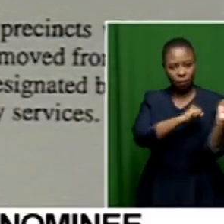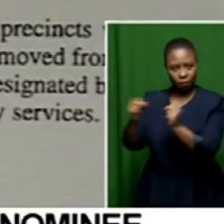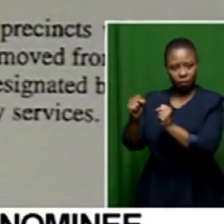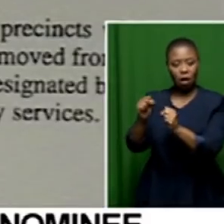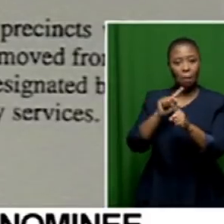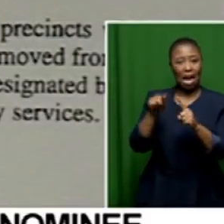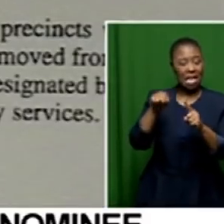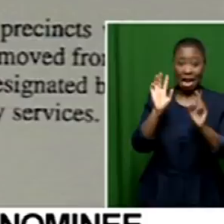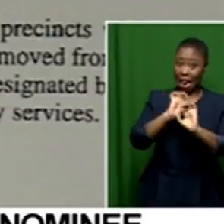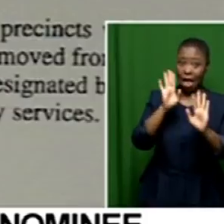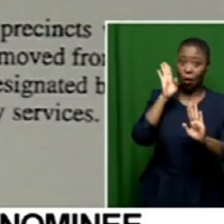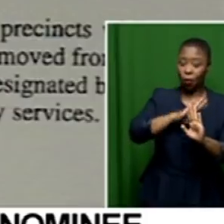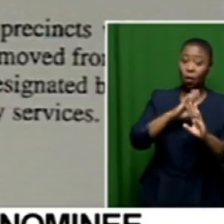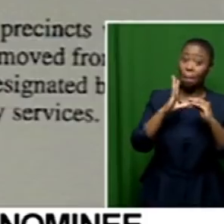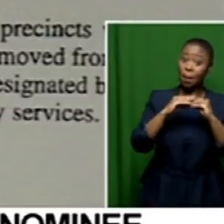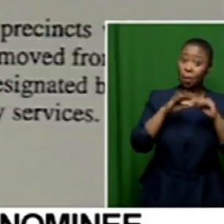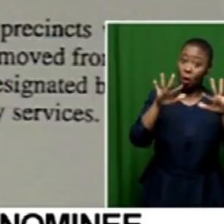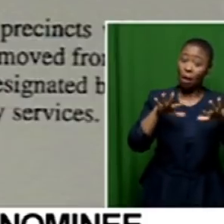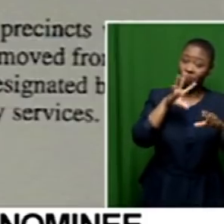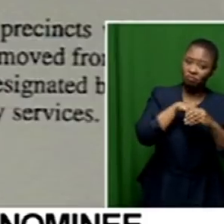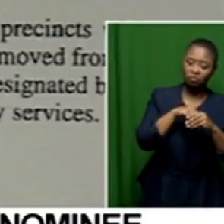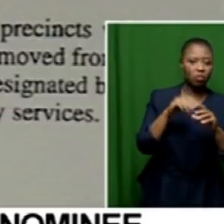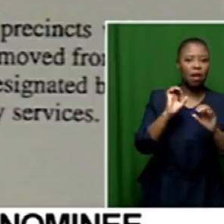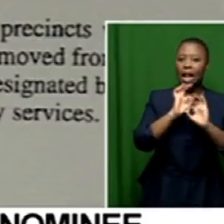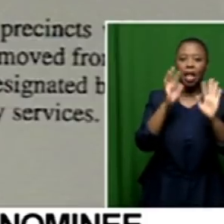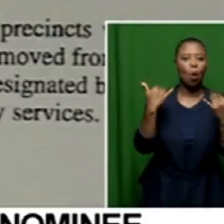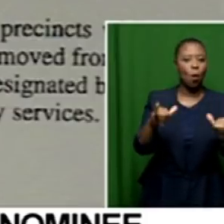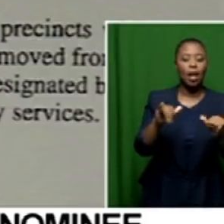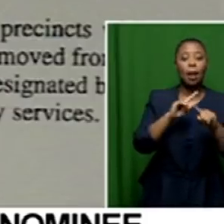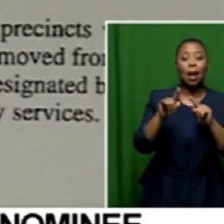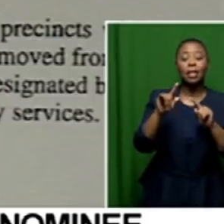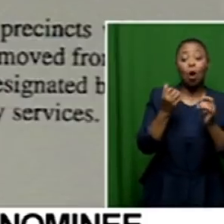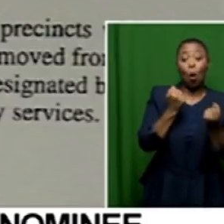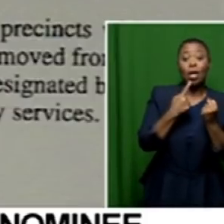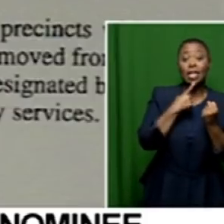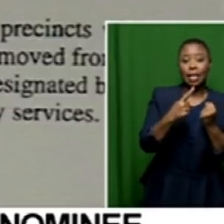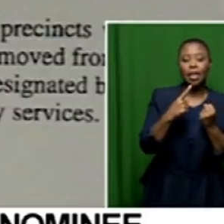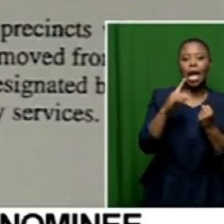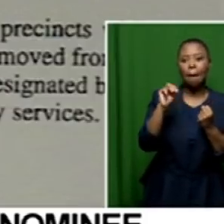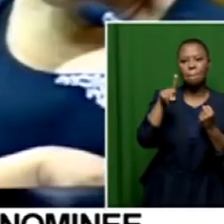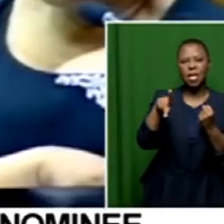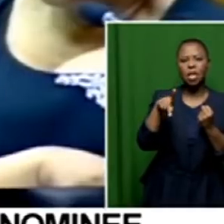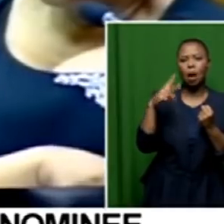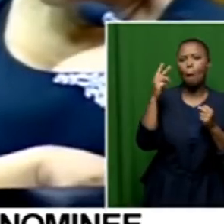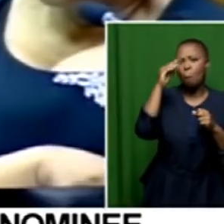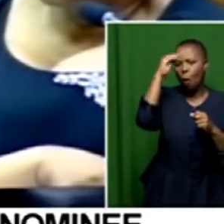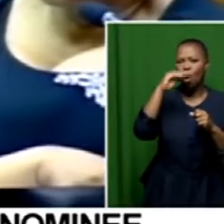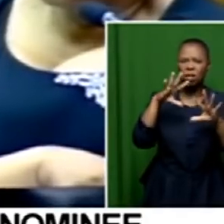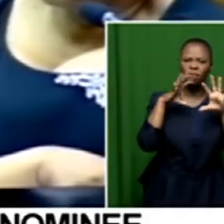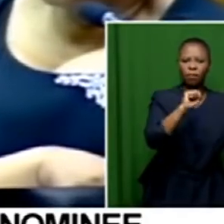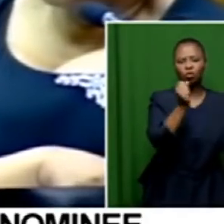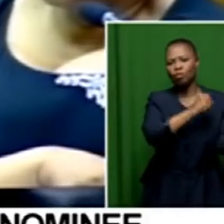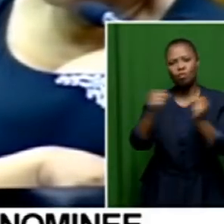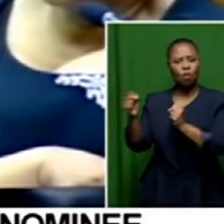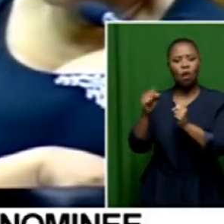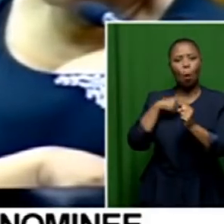whether it included members of Parliament. The court declared that MPs cannot be removed or arrested by police for